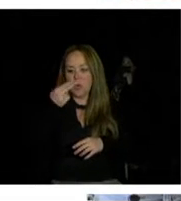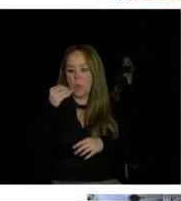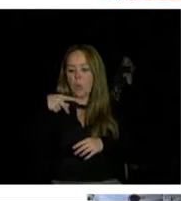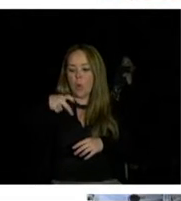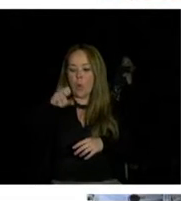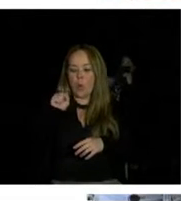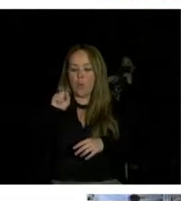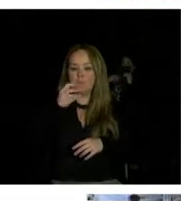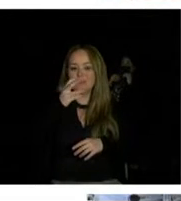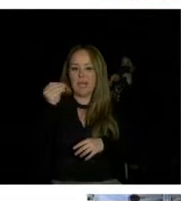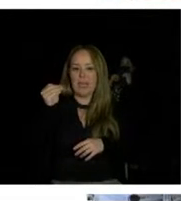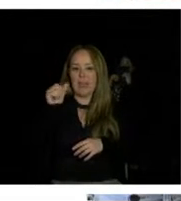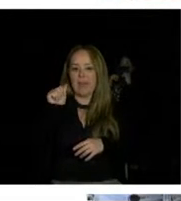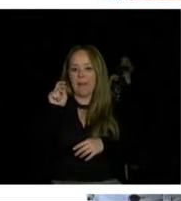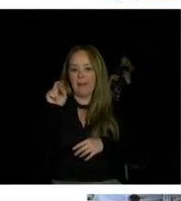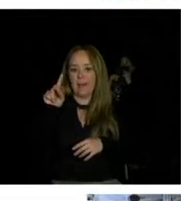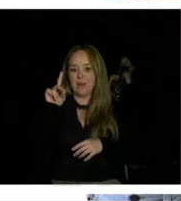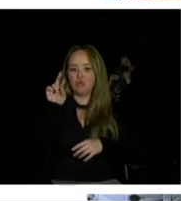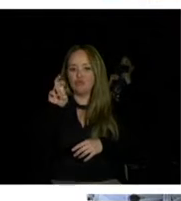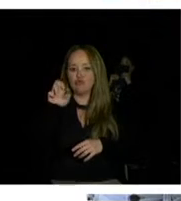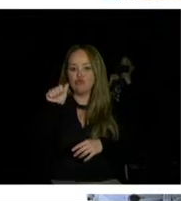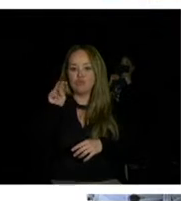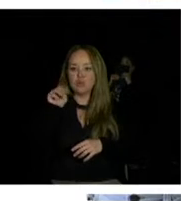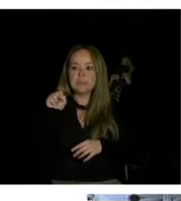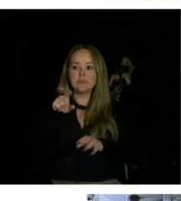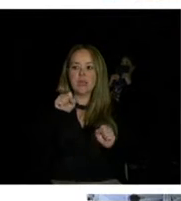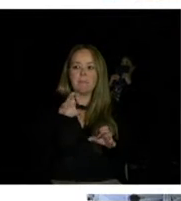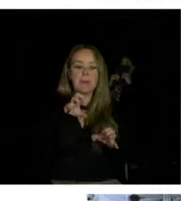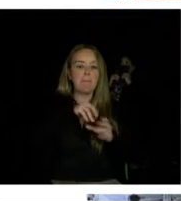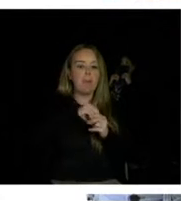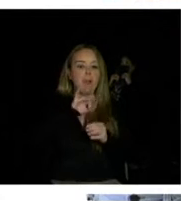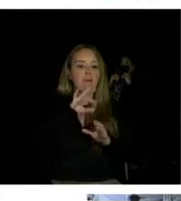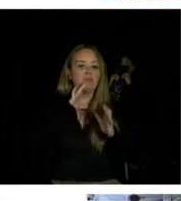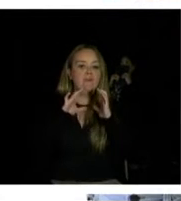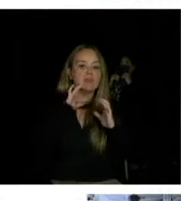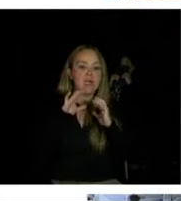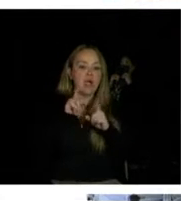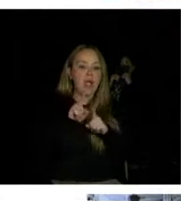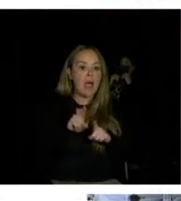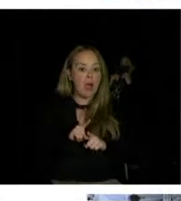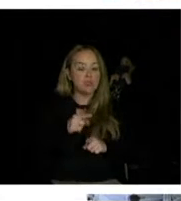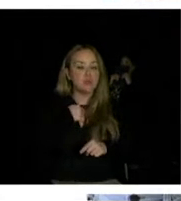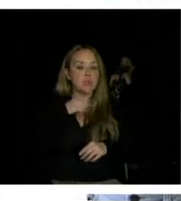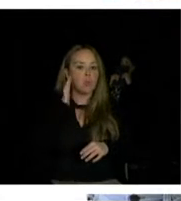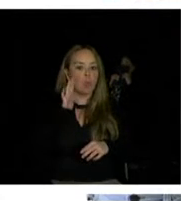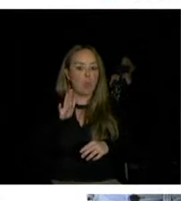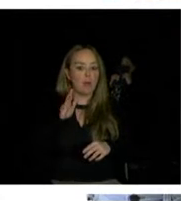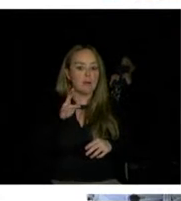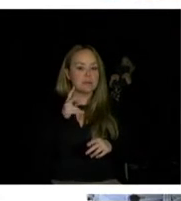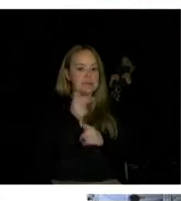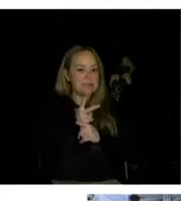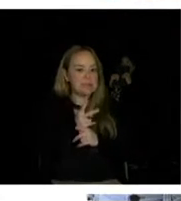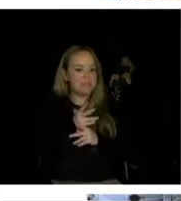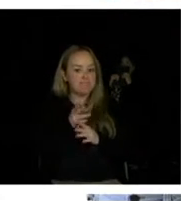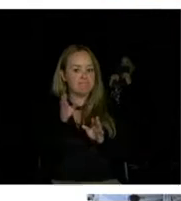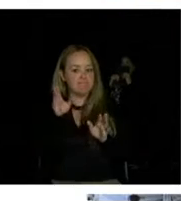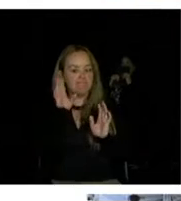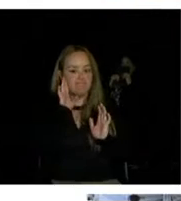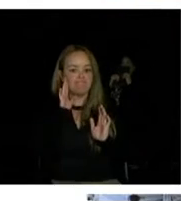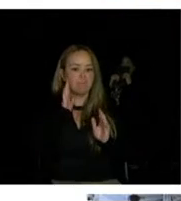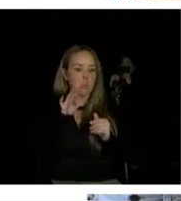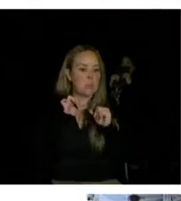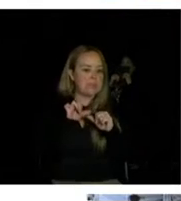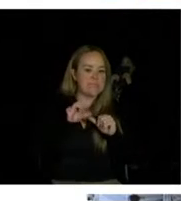episd.org/hopes and dreams to continue to be part of the conversation. And we're going to stay tuned because we're going to continue to